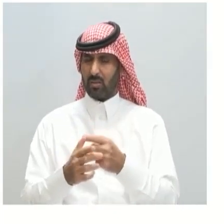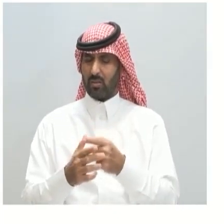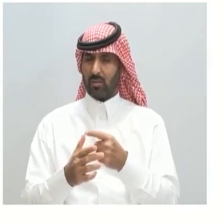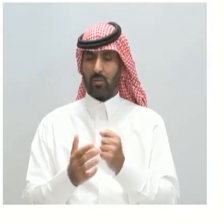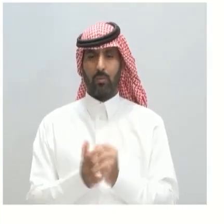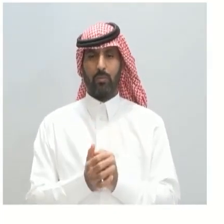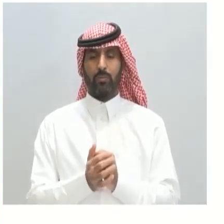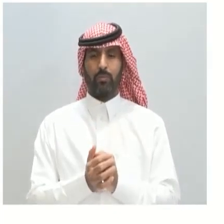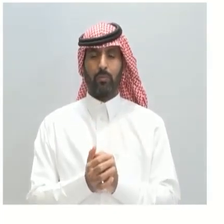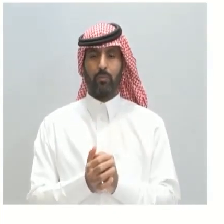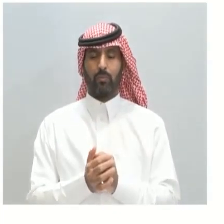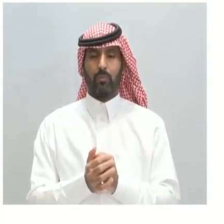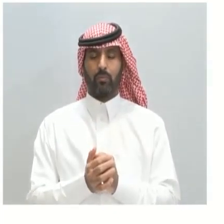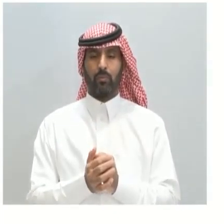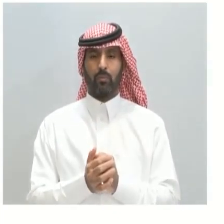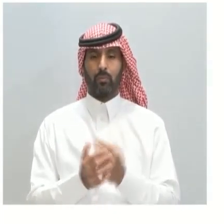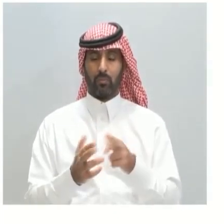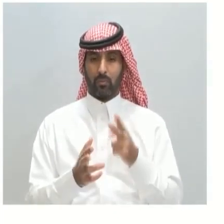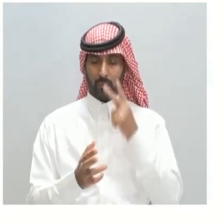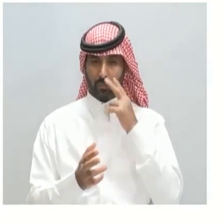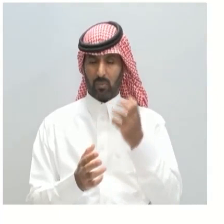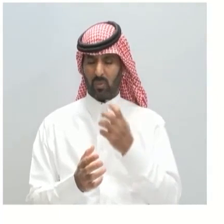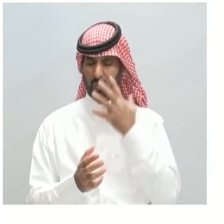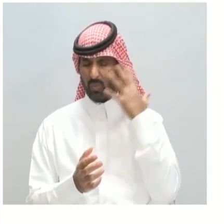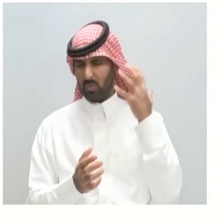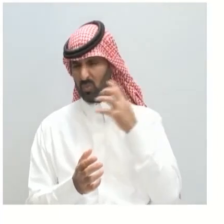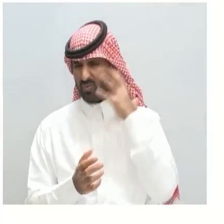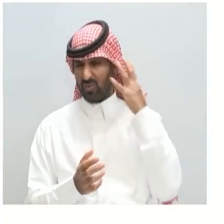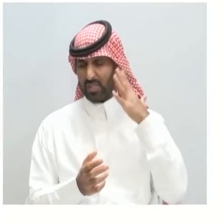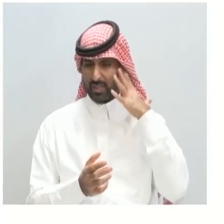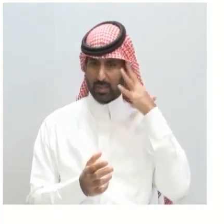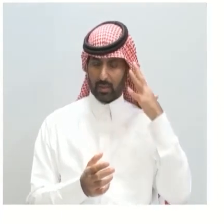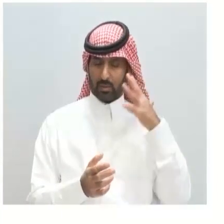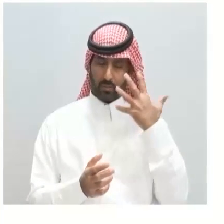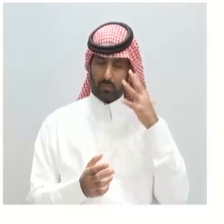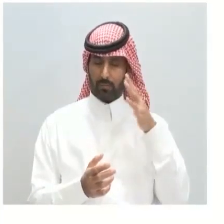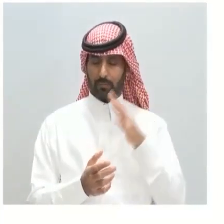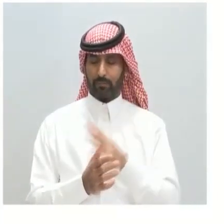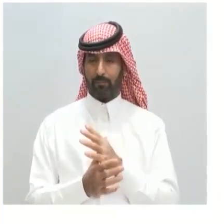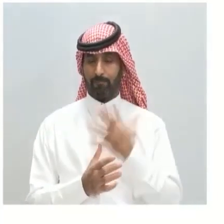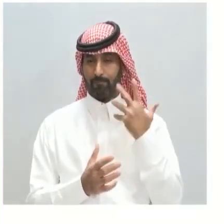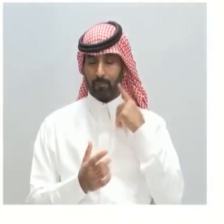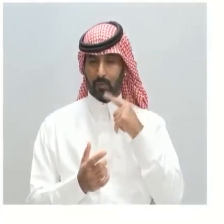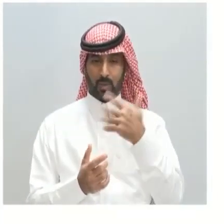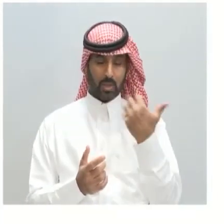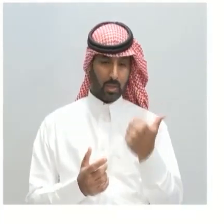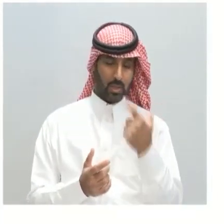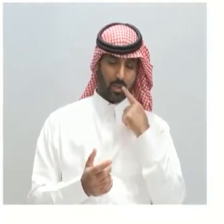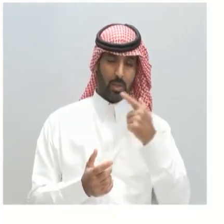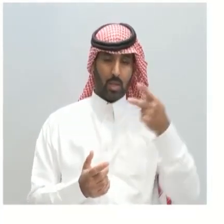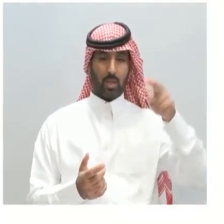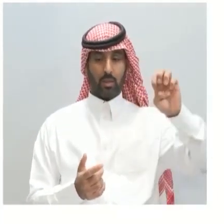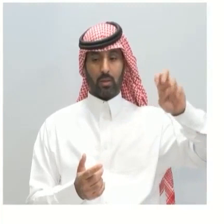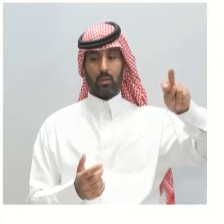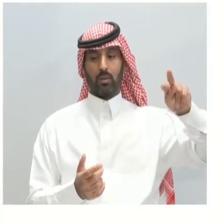to what? Very good, to get dizzy. So he thinks that he has the flu. Number six, Kevin, when he